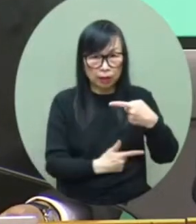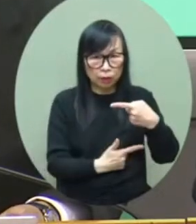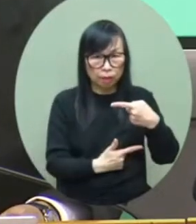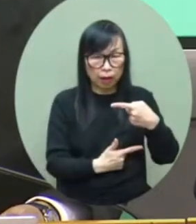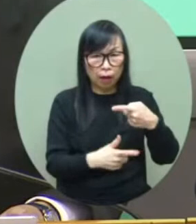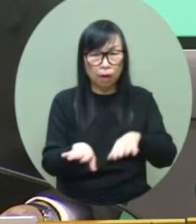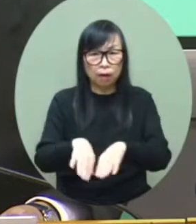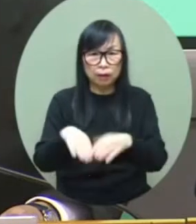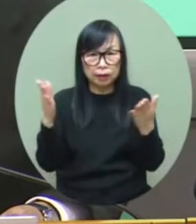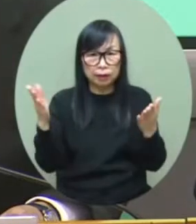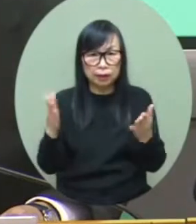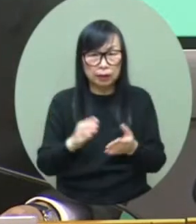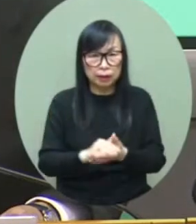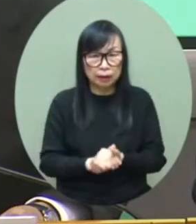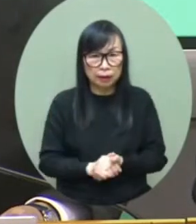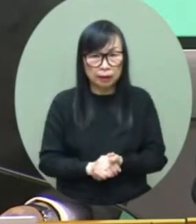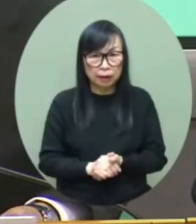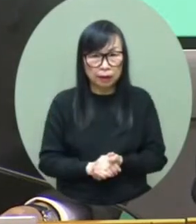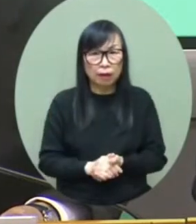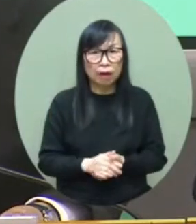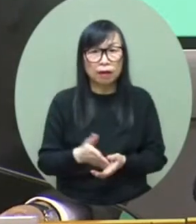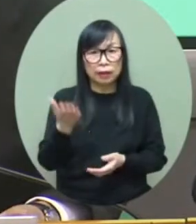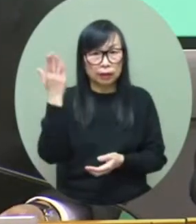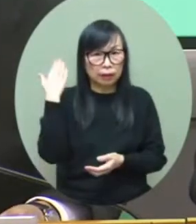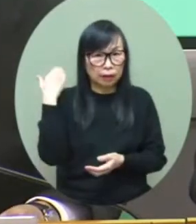phase of resumption started on the